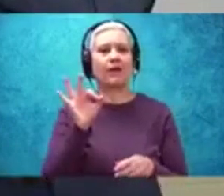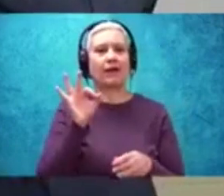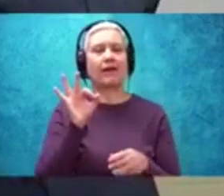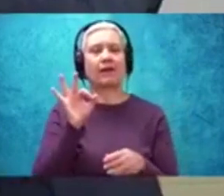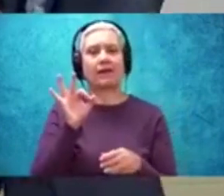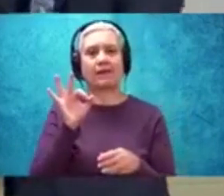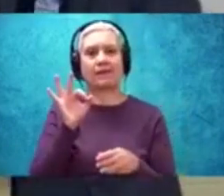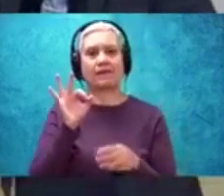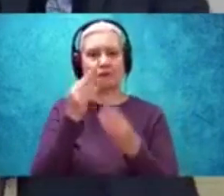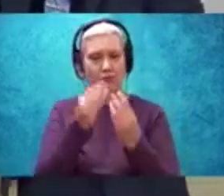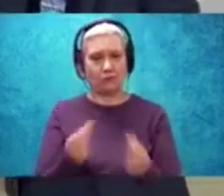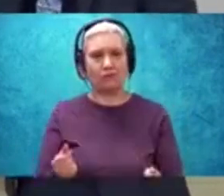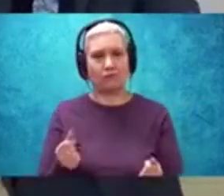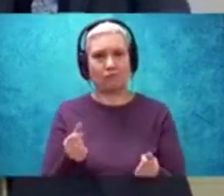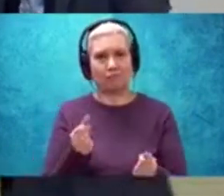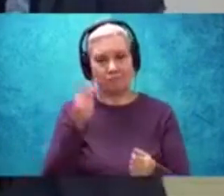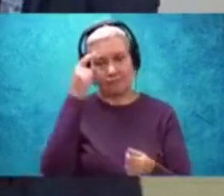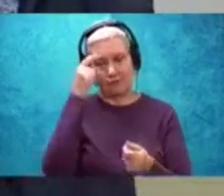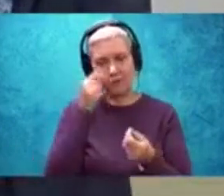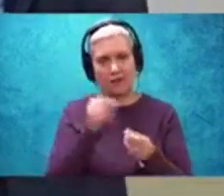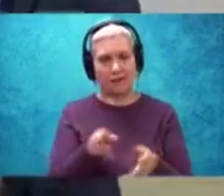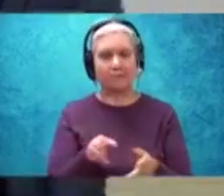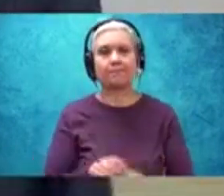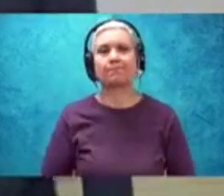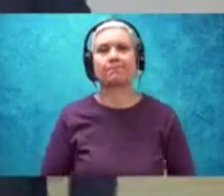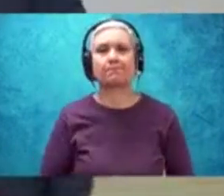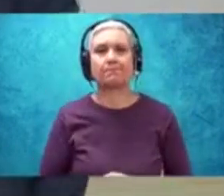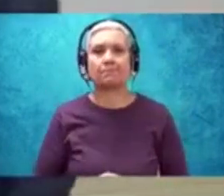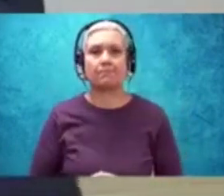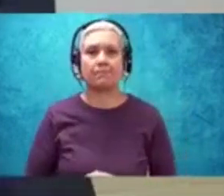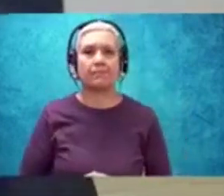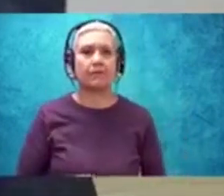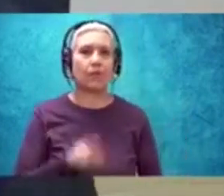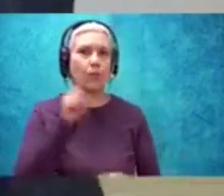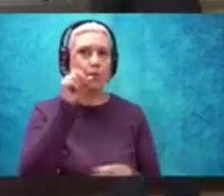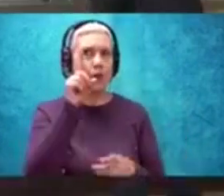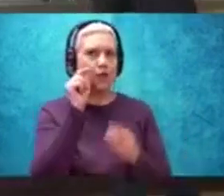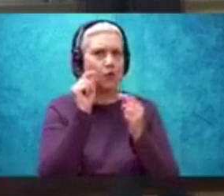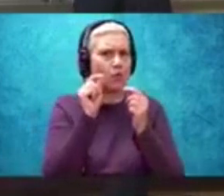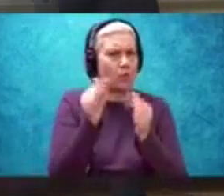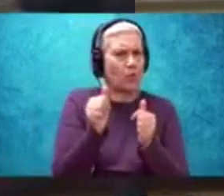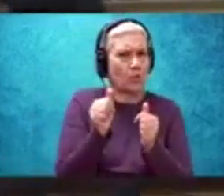particular solution strategy. Let's take a look at one more quick example.